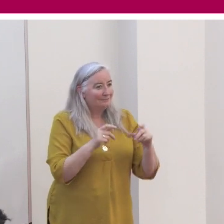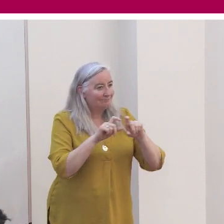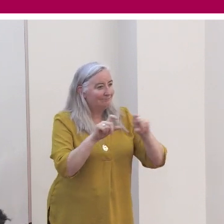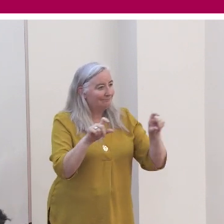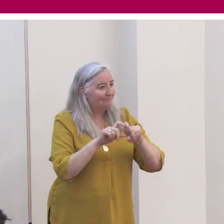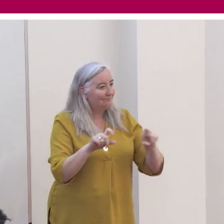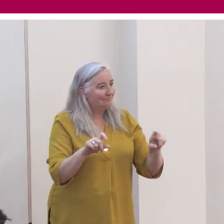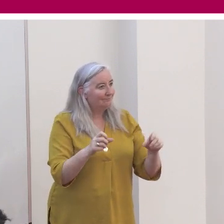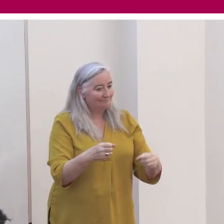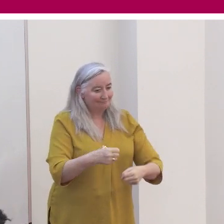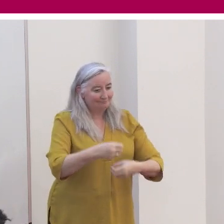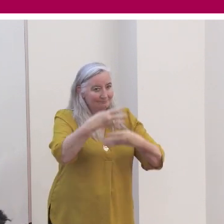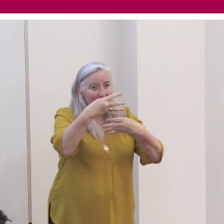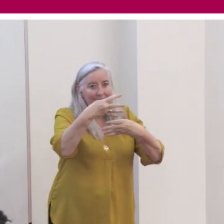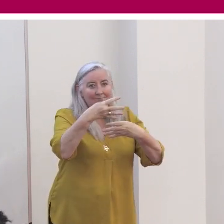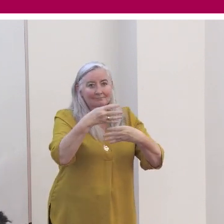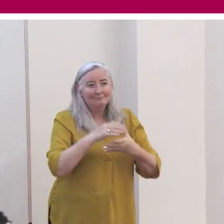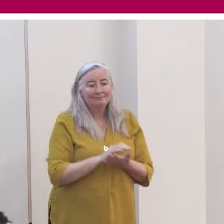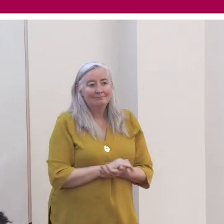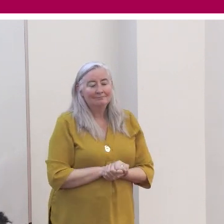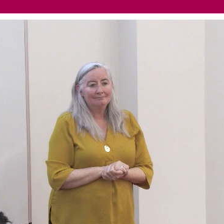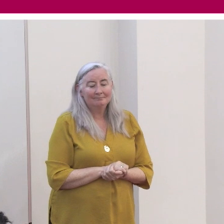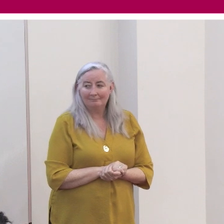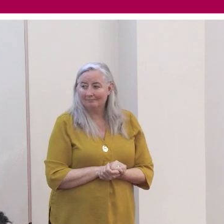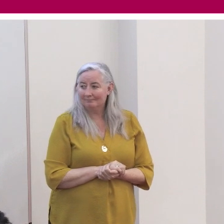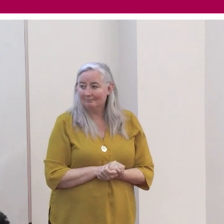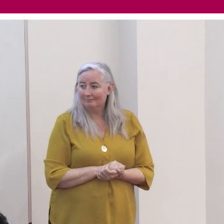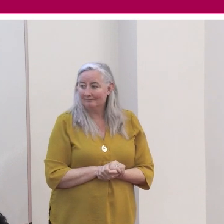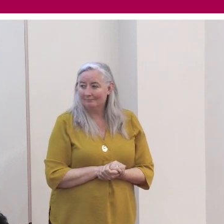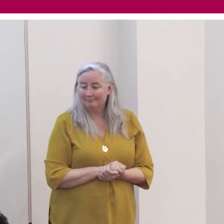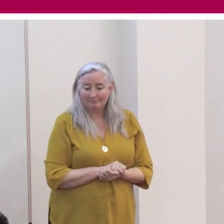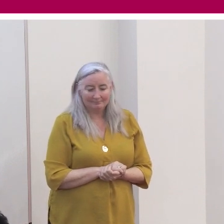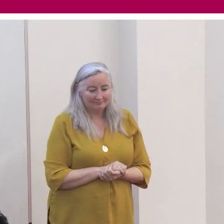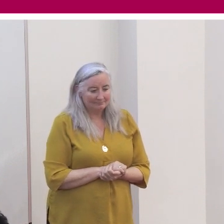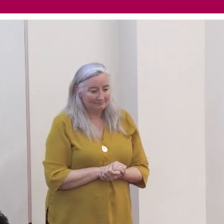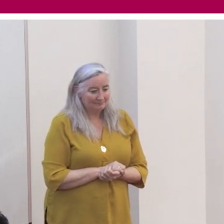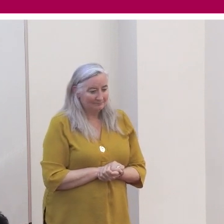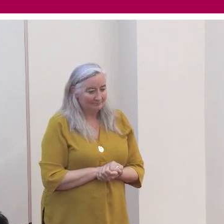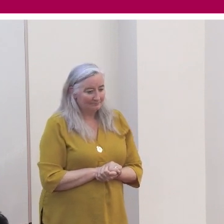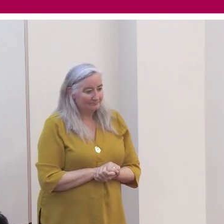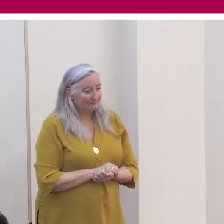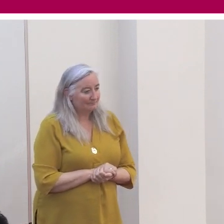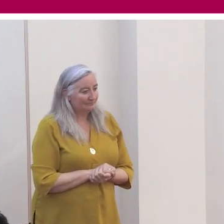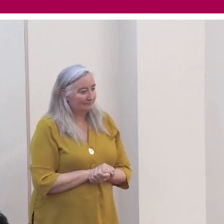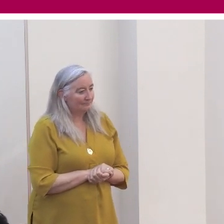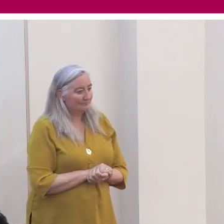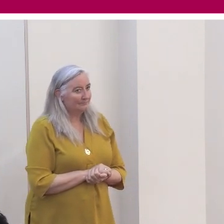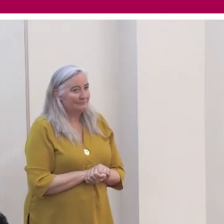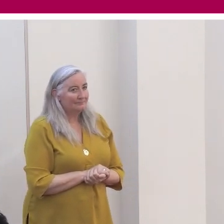responsible for the crime. Now, what happens in practice whenever these